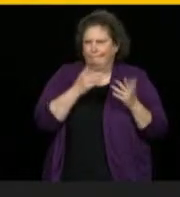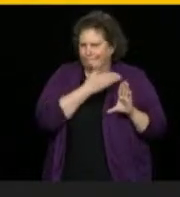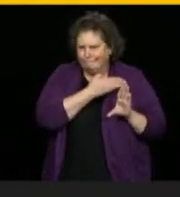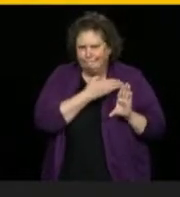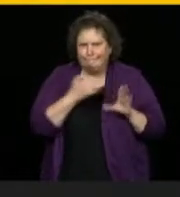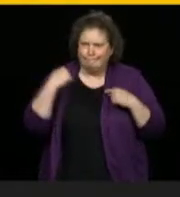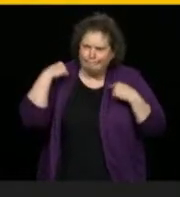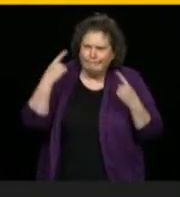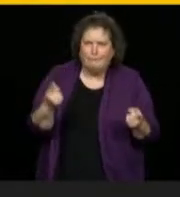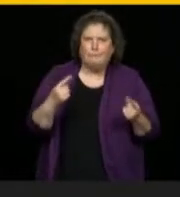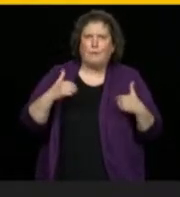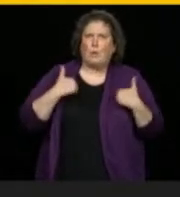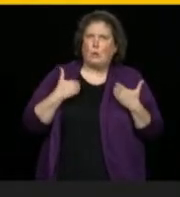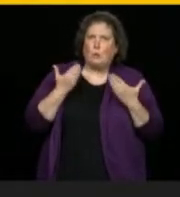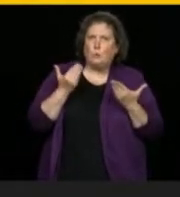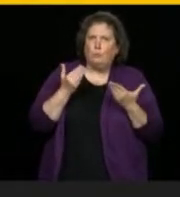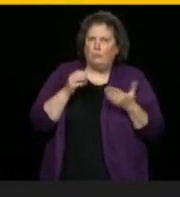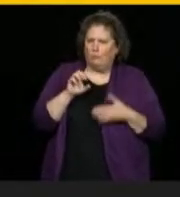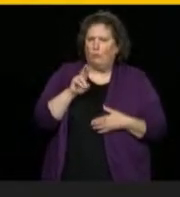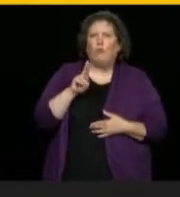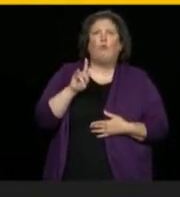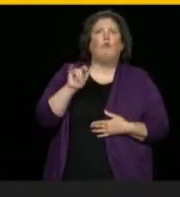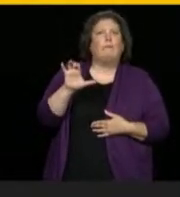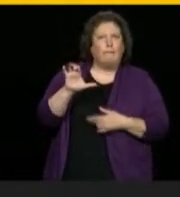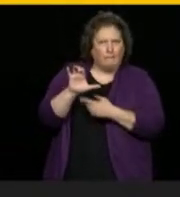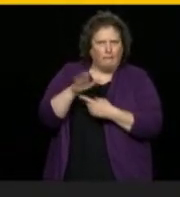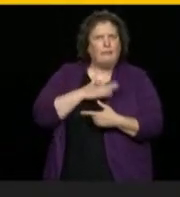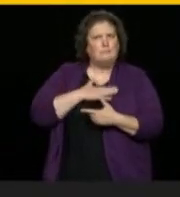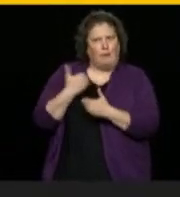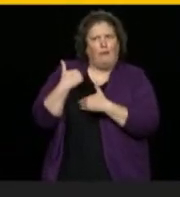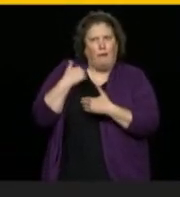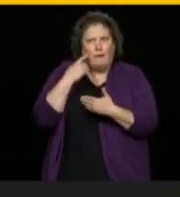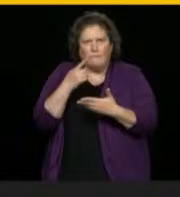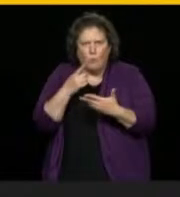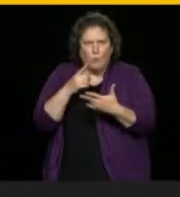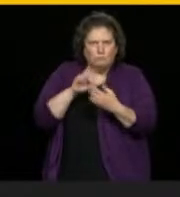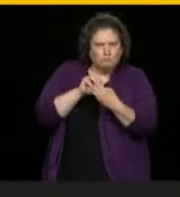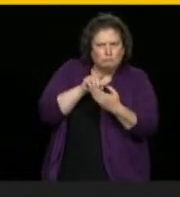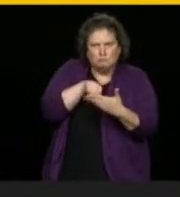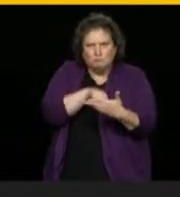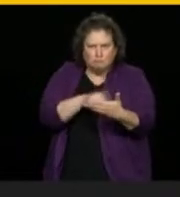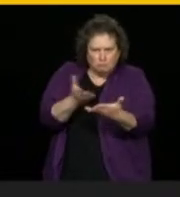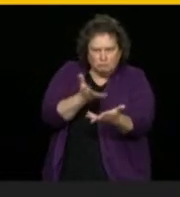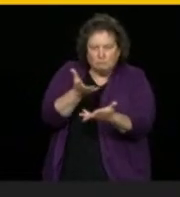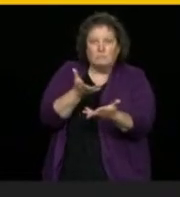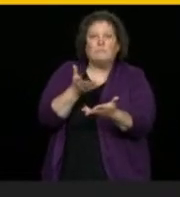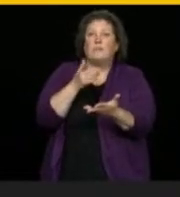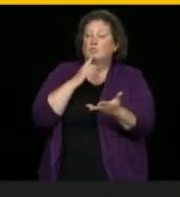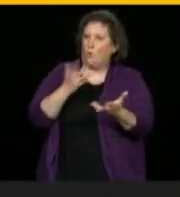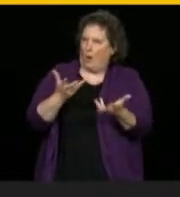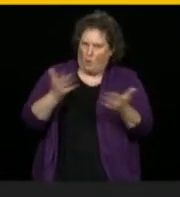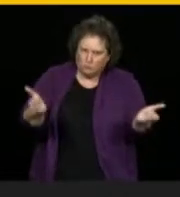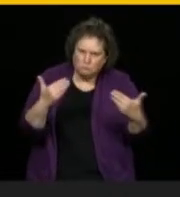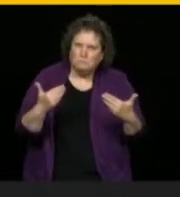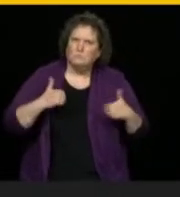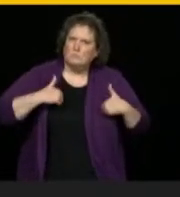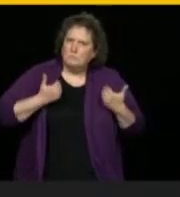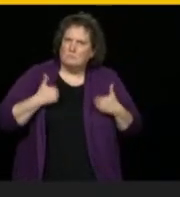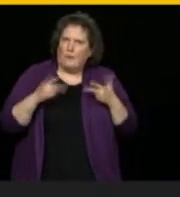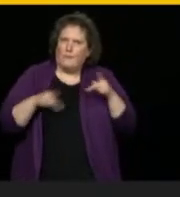young people involved in serving their country, recognizing their desire to build a better Canada,